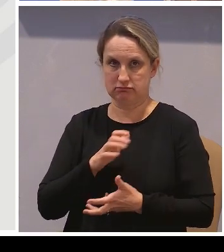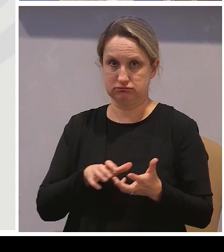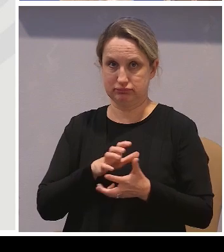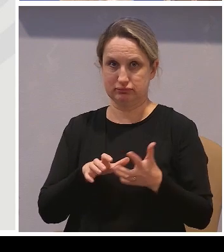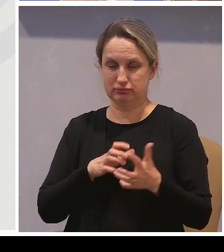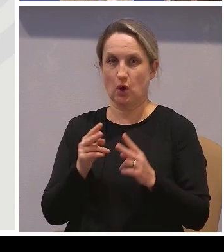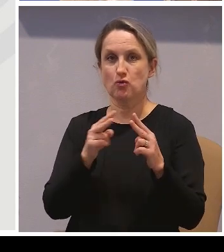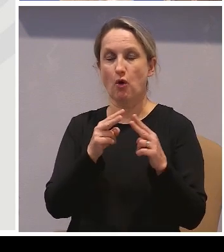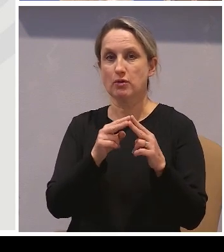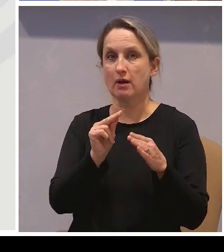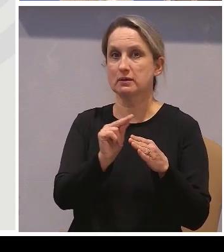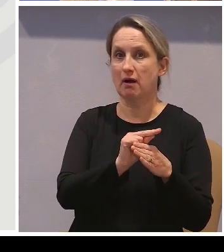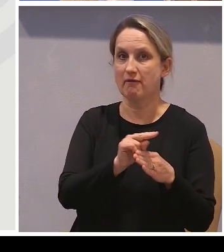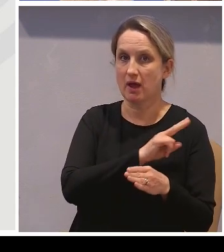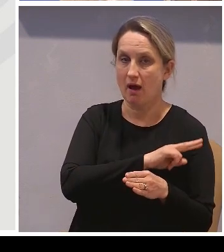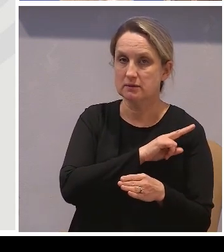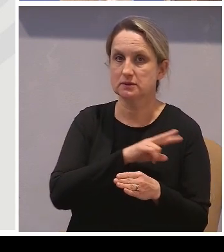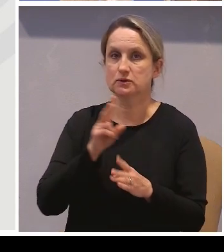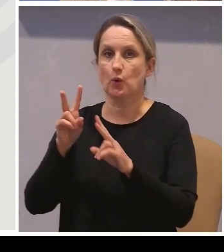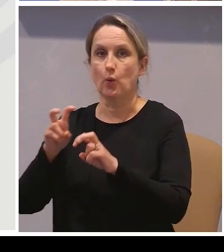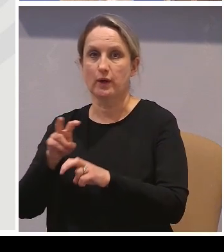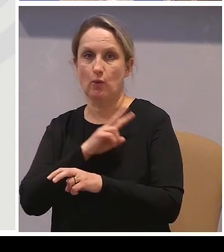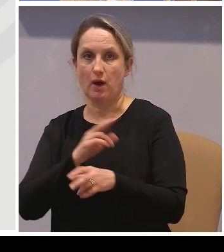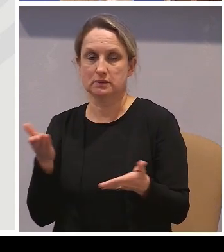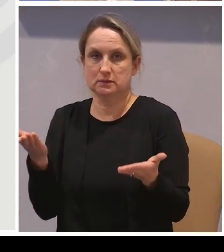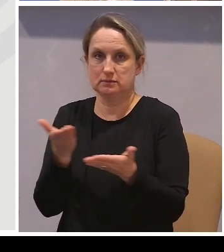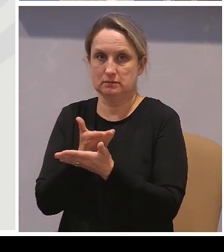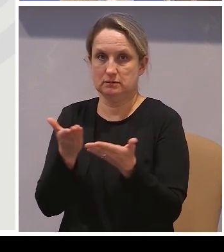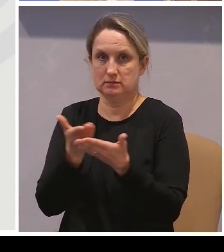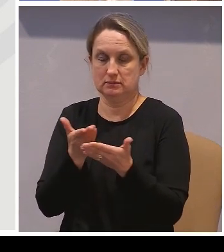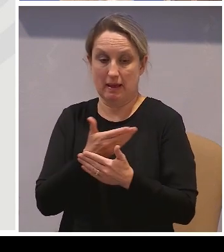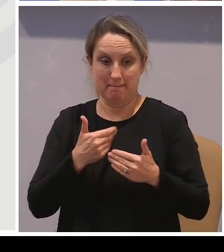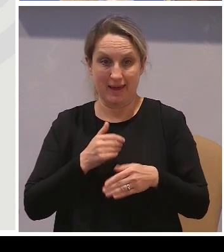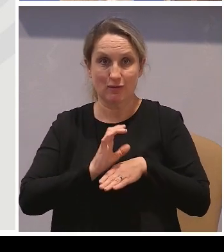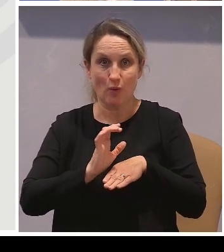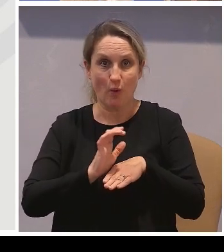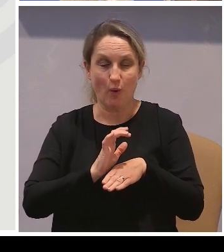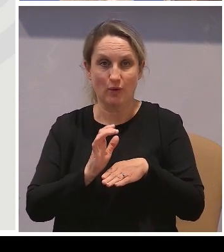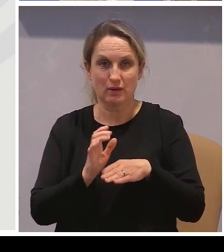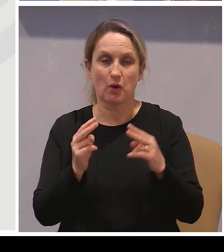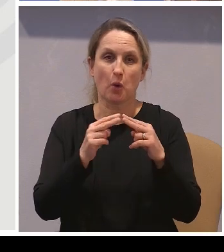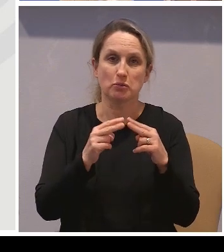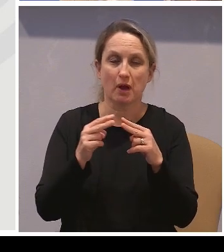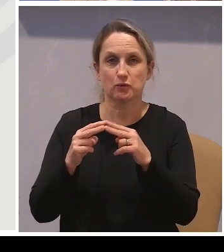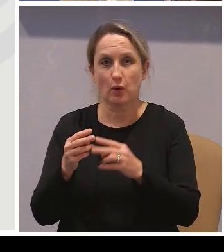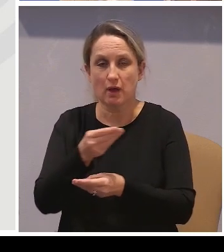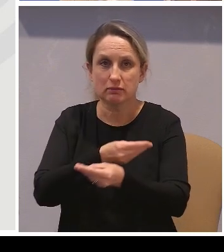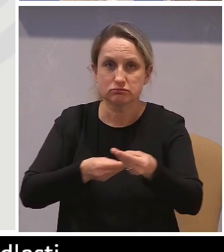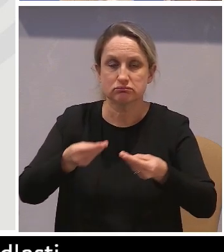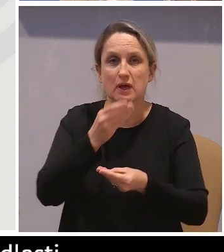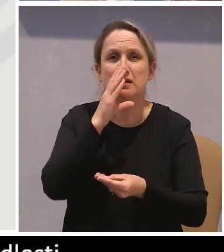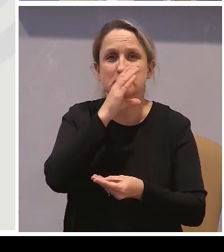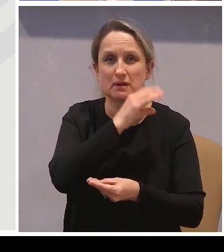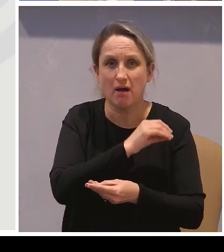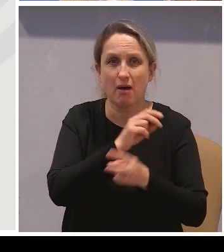trial. peaks pigem ära So kasutama. you should keep in touch with your local doctor. Meie tootjatena muidugi saame neid kontakte siin vahendada. We as Kui